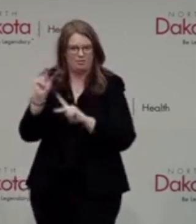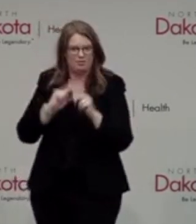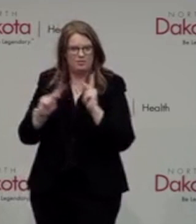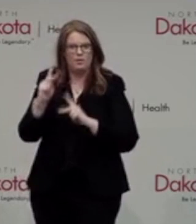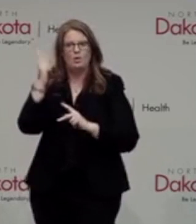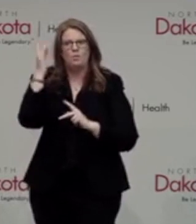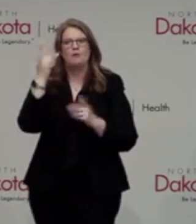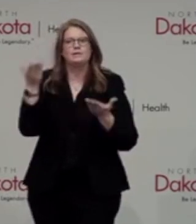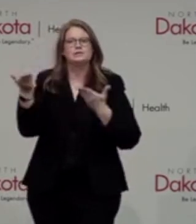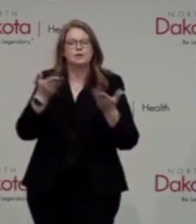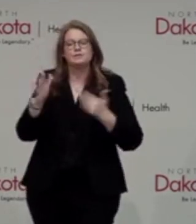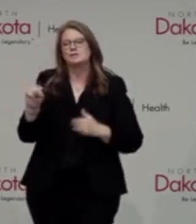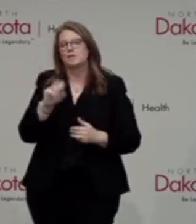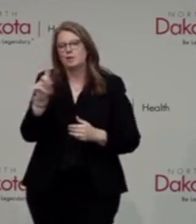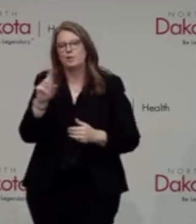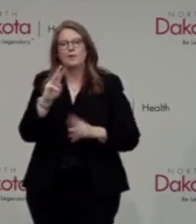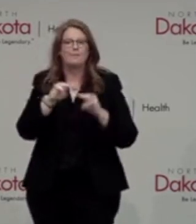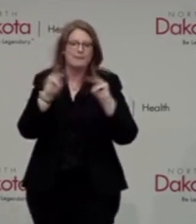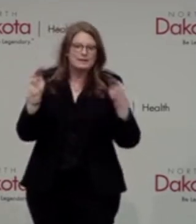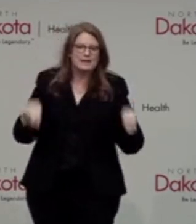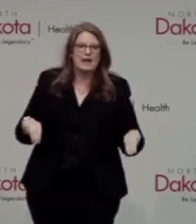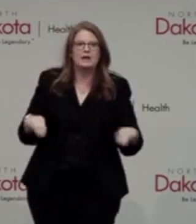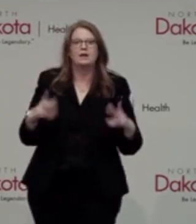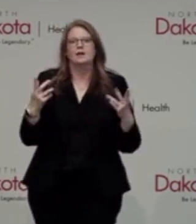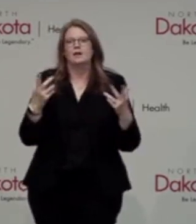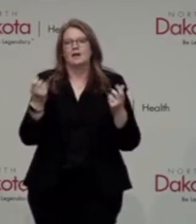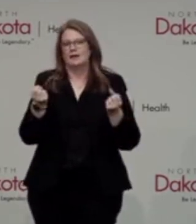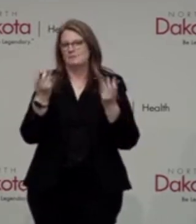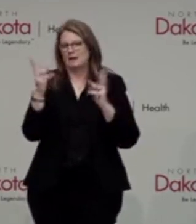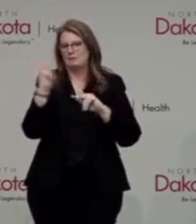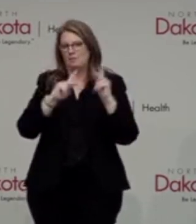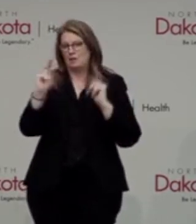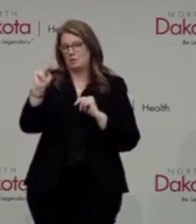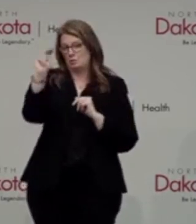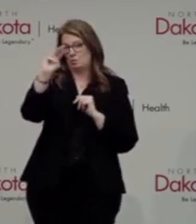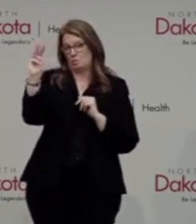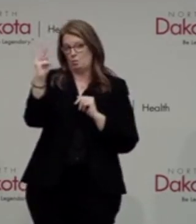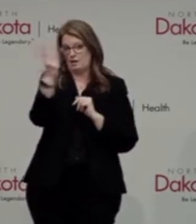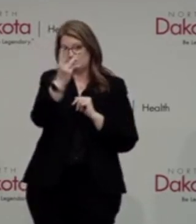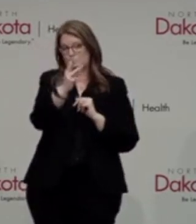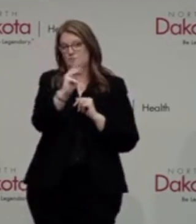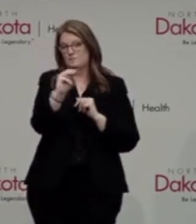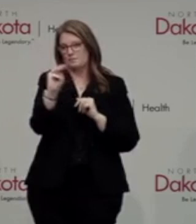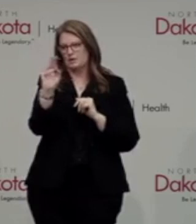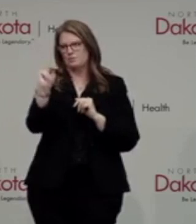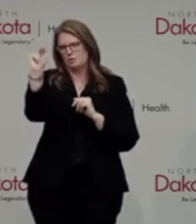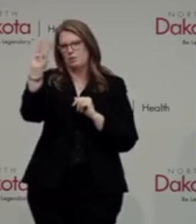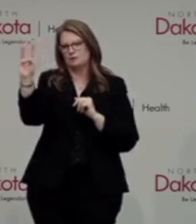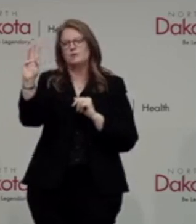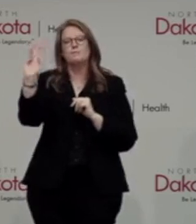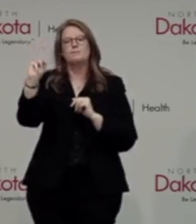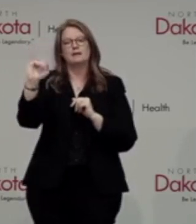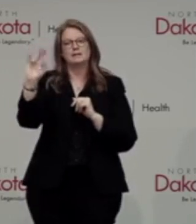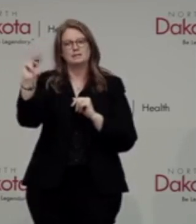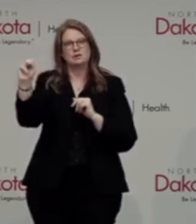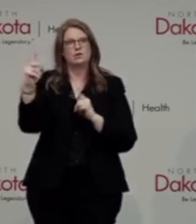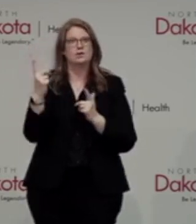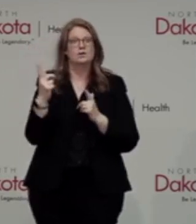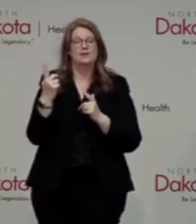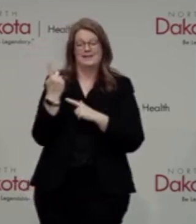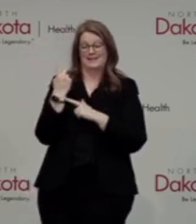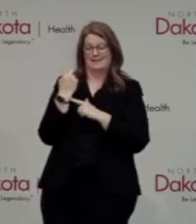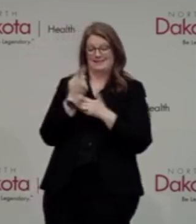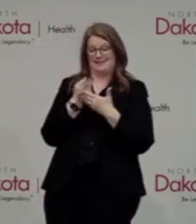serve South Dakota, Montana, and a lot of people in northwestern Minnesota. But a week ago, when we were at 89